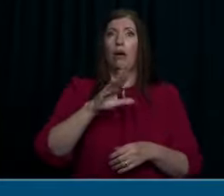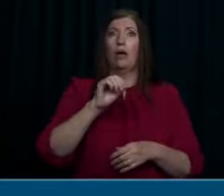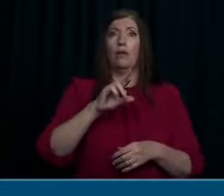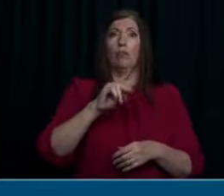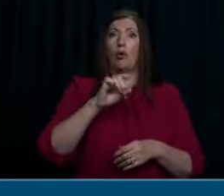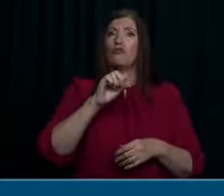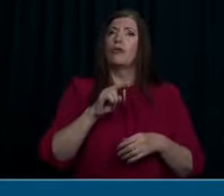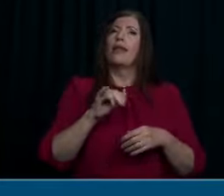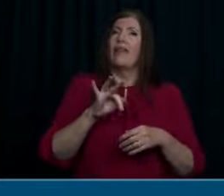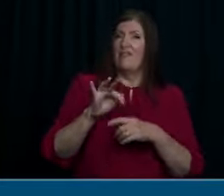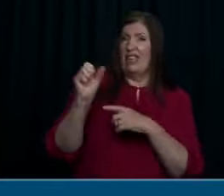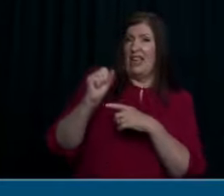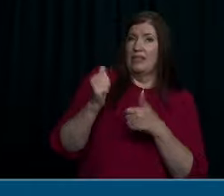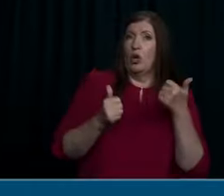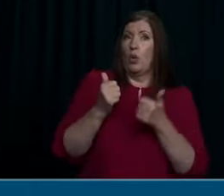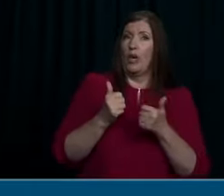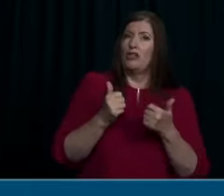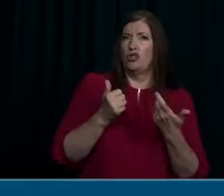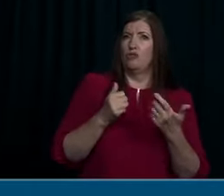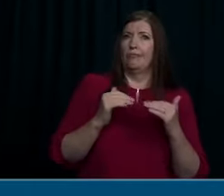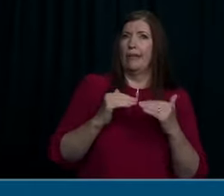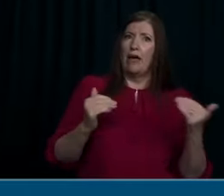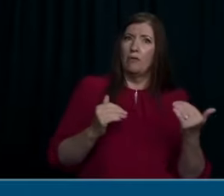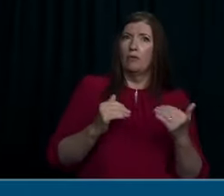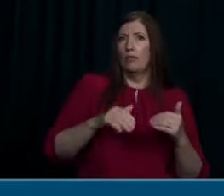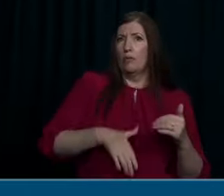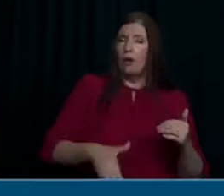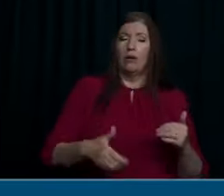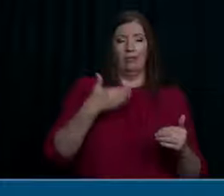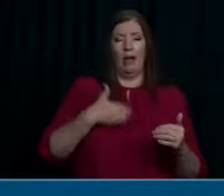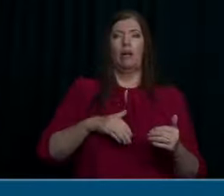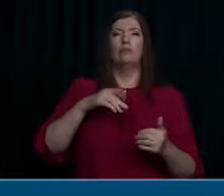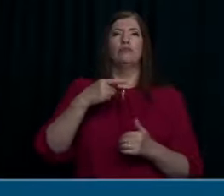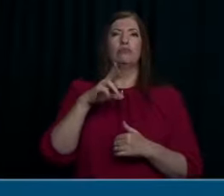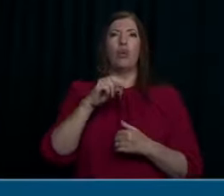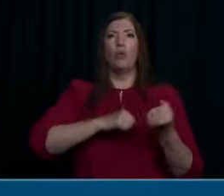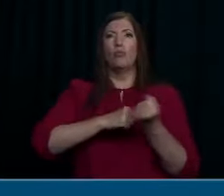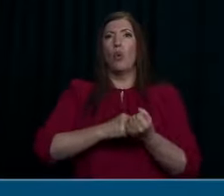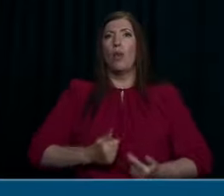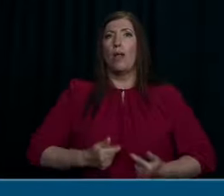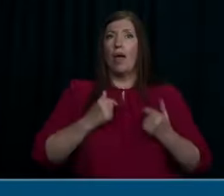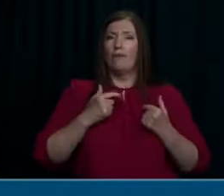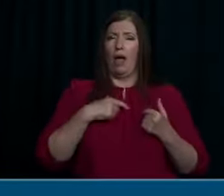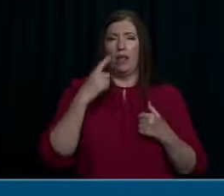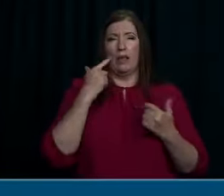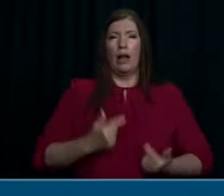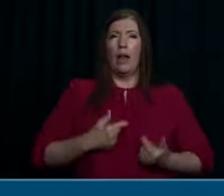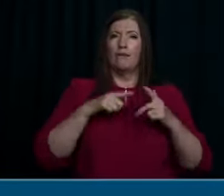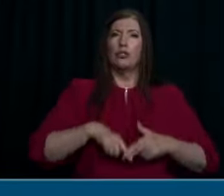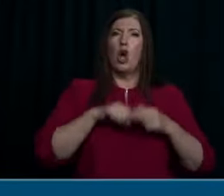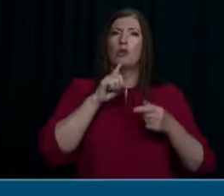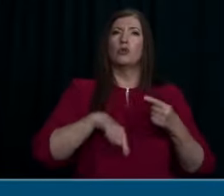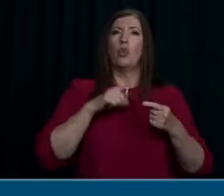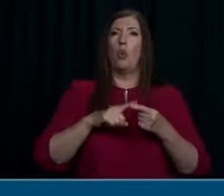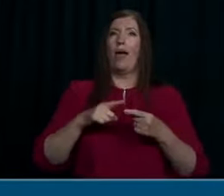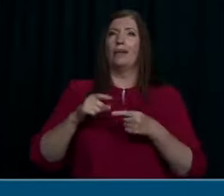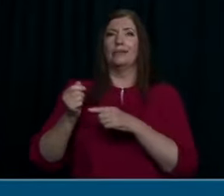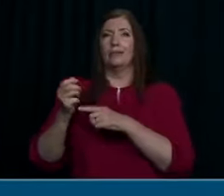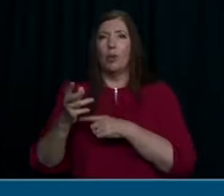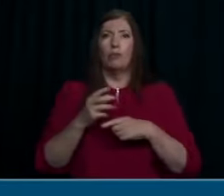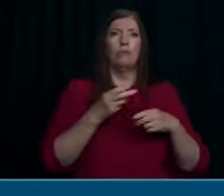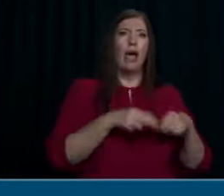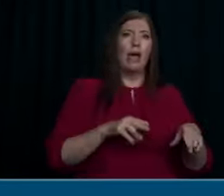what stage of the pregnancy? I am pro-life. Personally, I believe life starts at the beginning of conception.